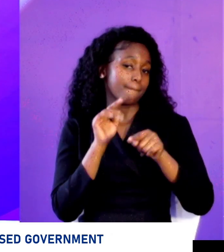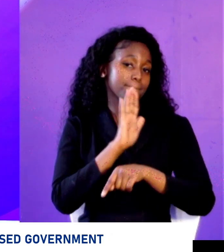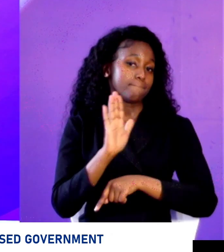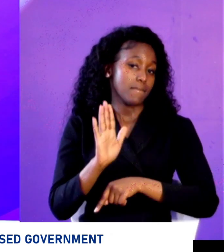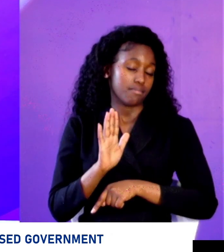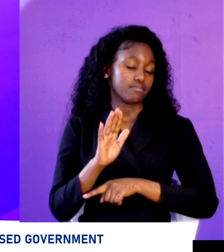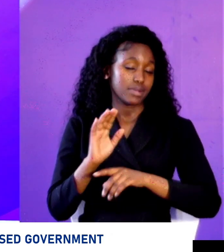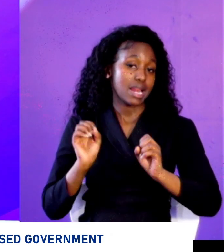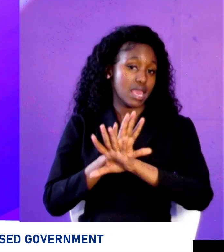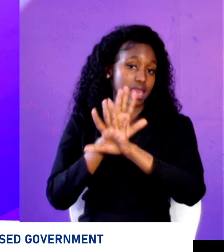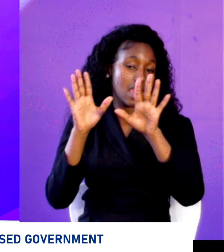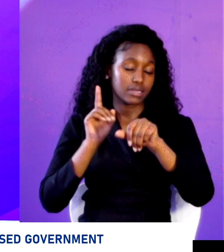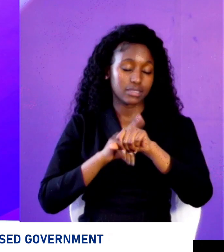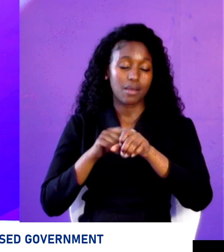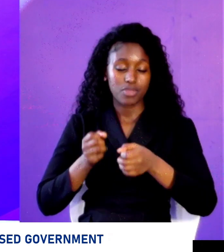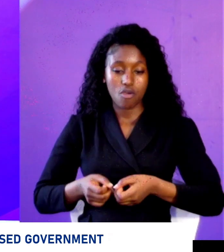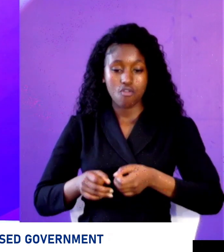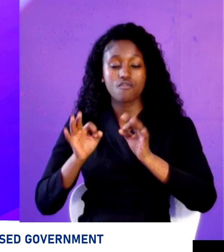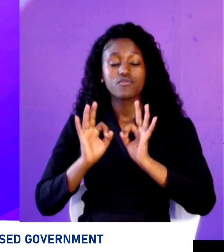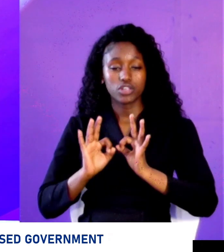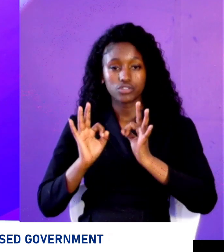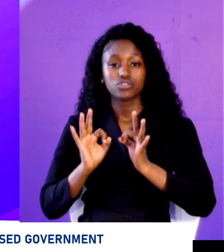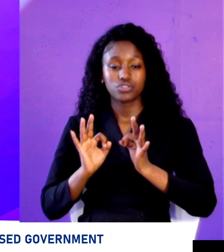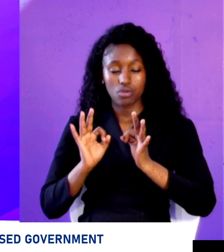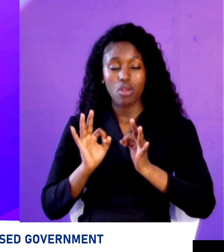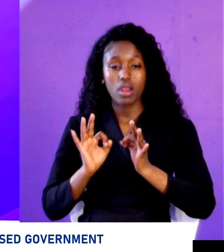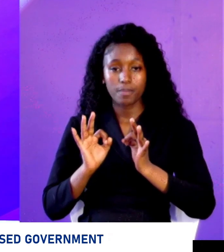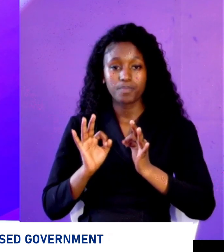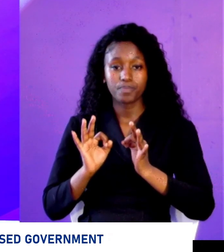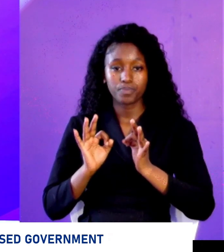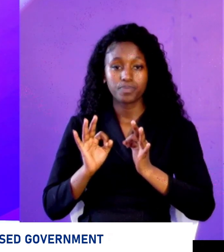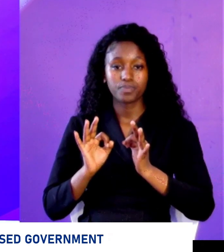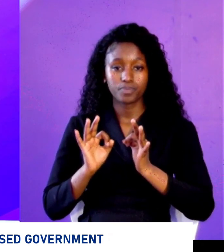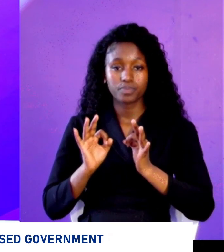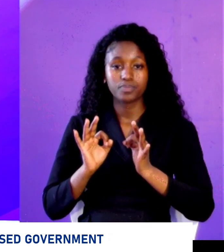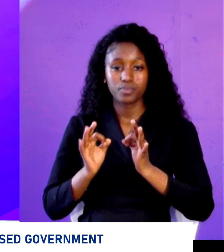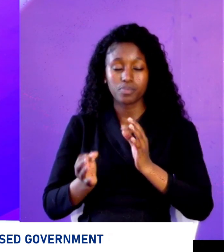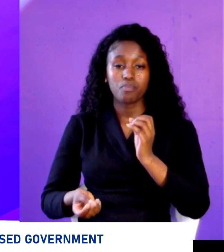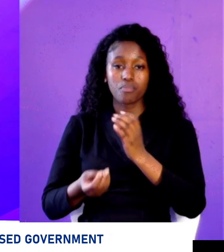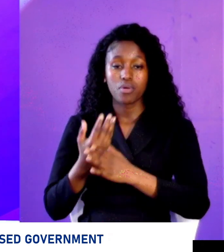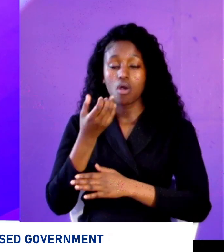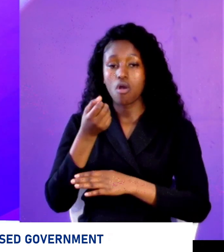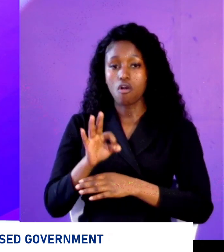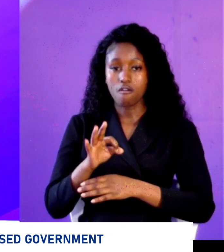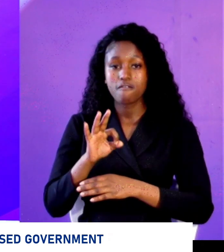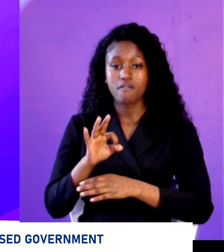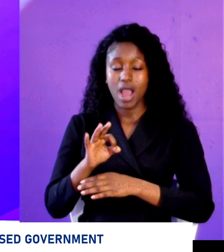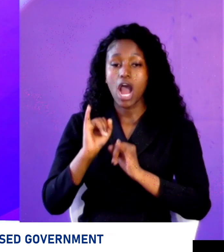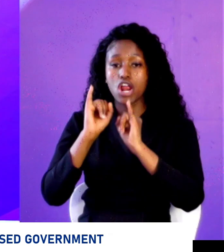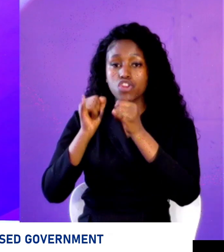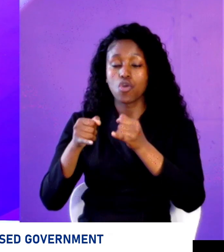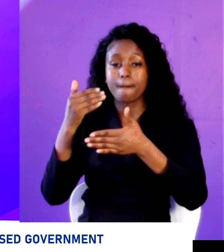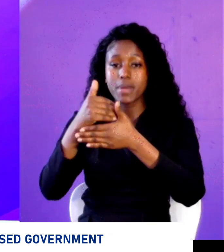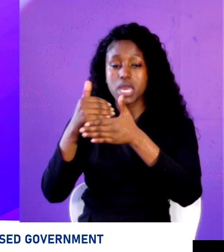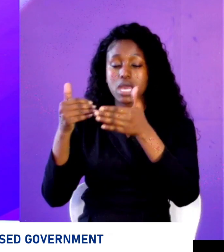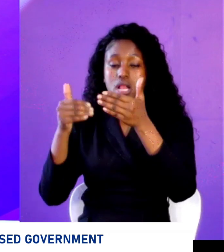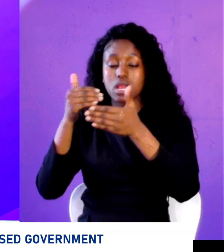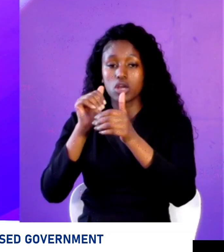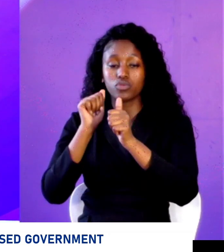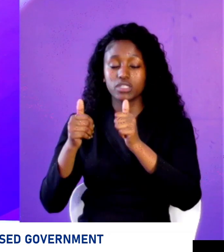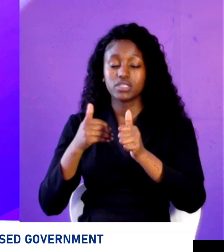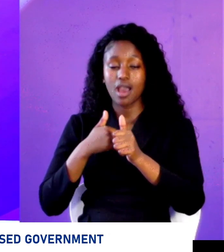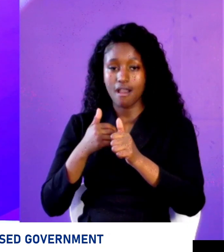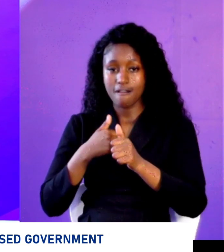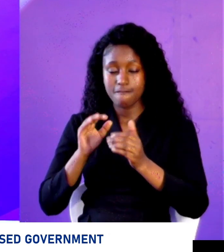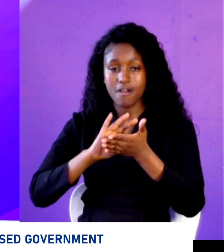known during the official commissioning of a multi-million shillings complex funded by the